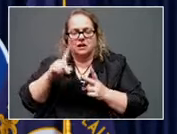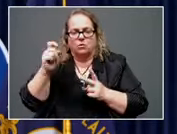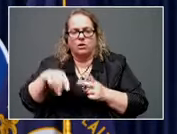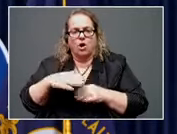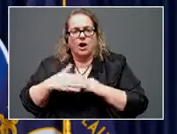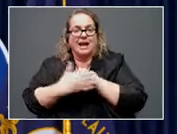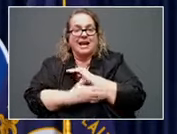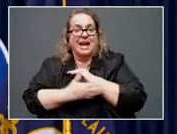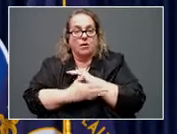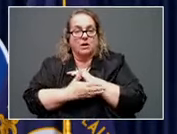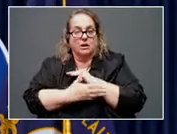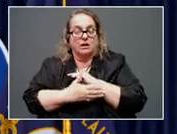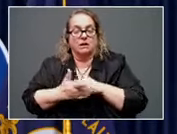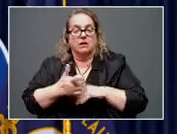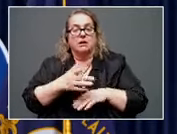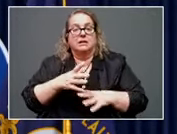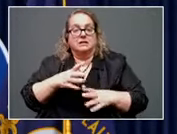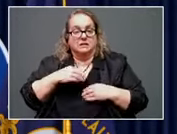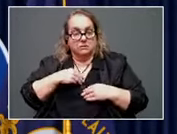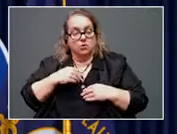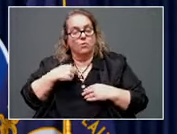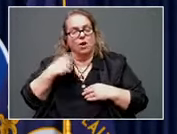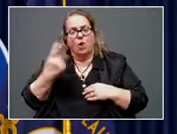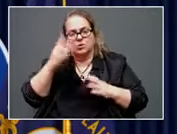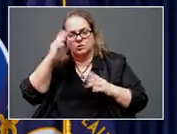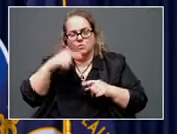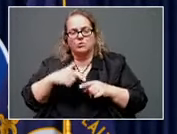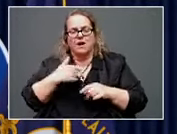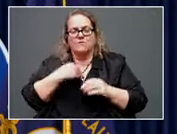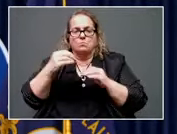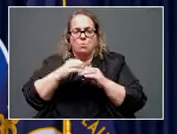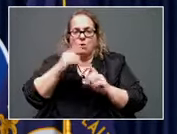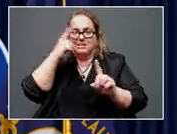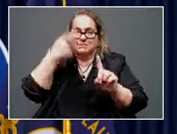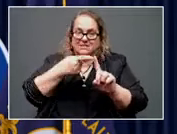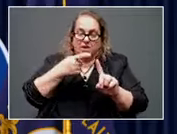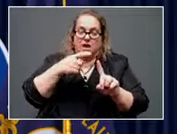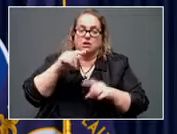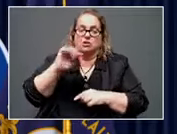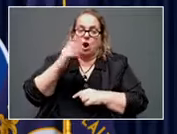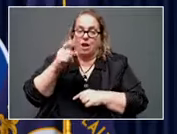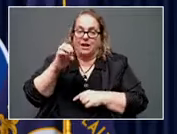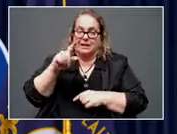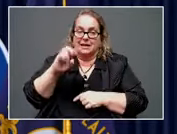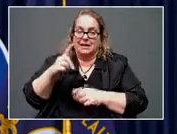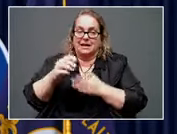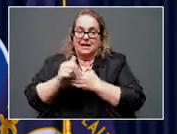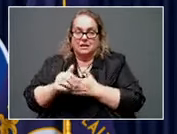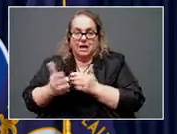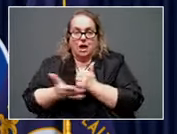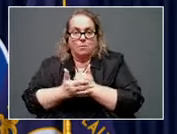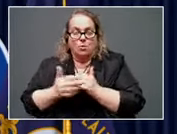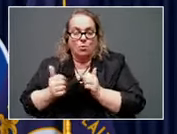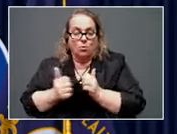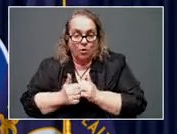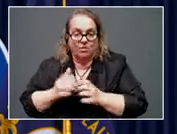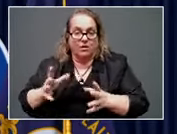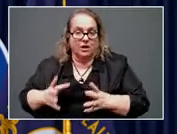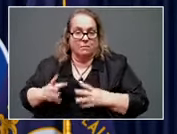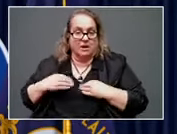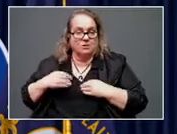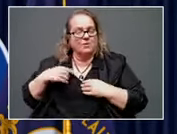always hope that having more specific and more targeted guidance will help with compliance. We just need a commitment by our local leaders,